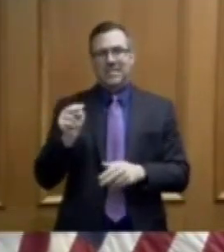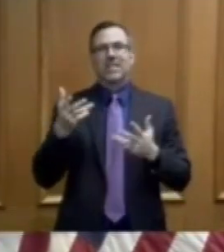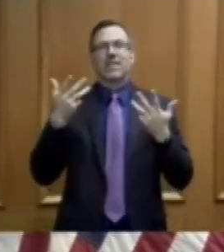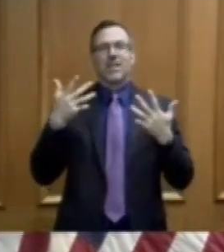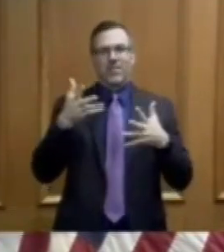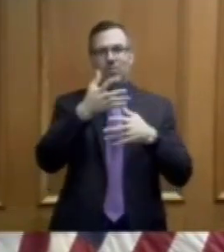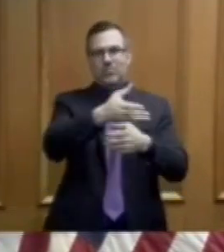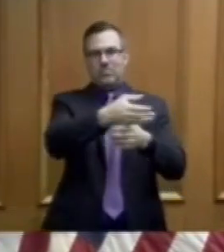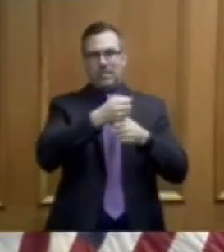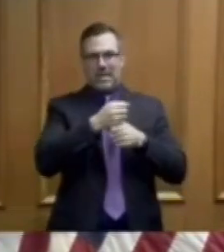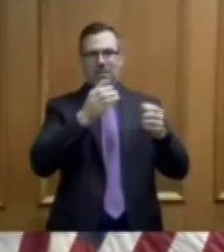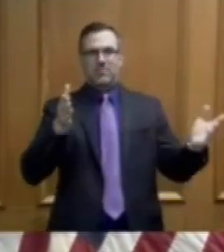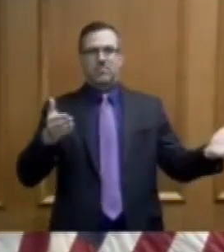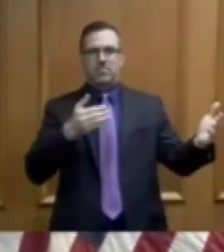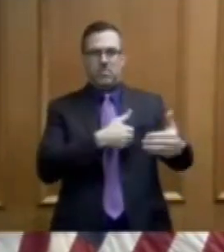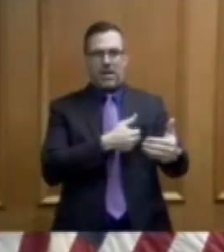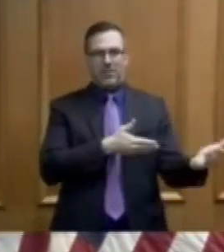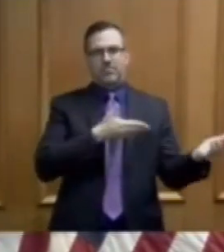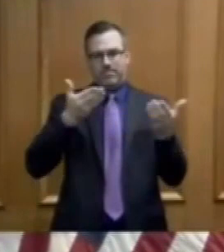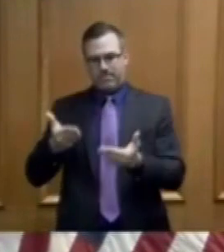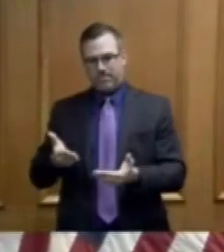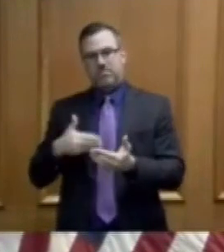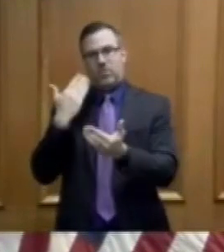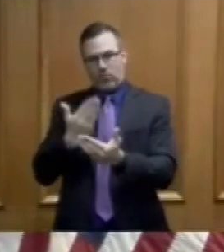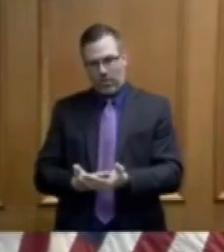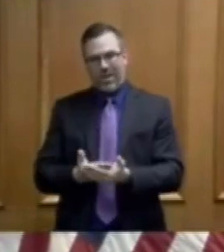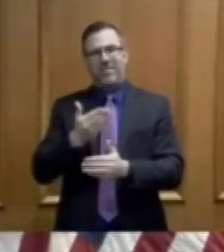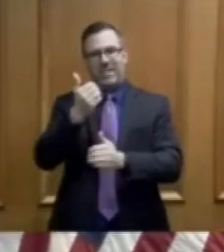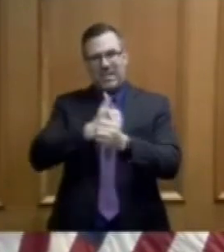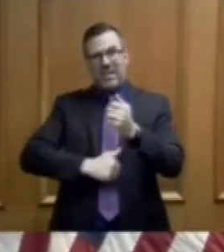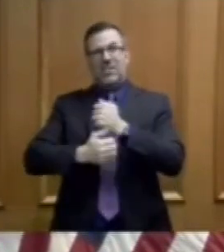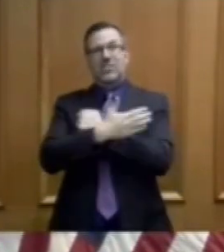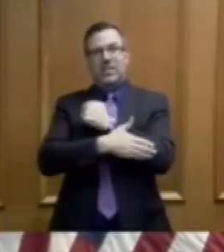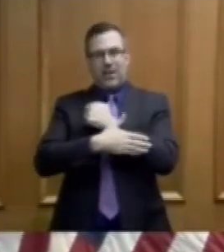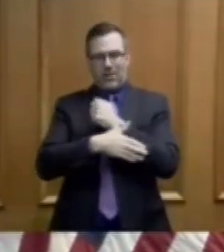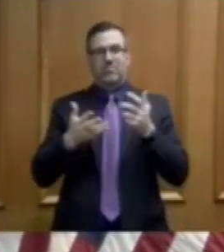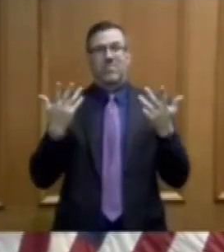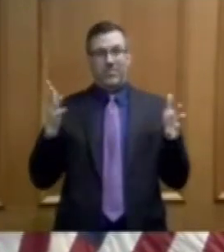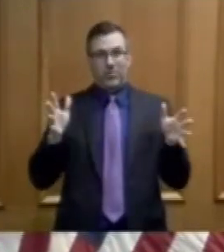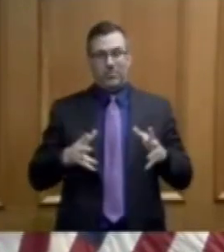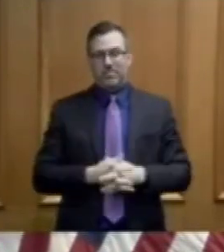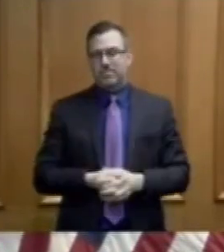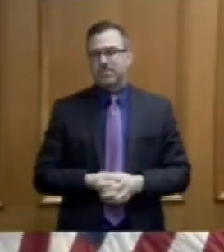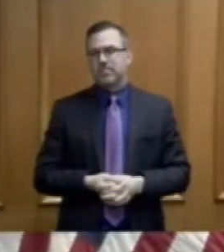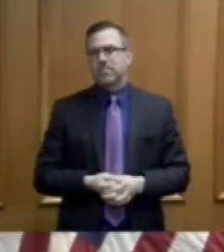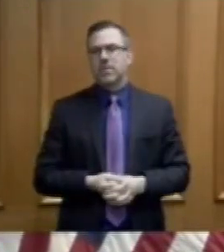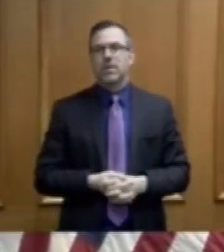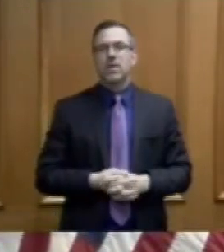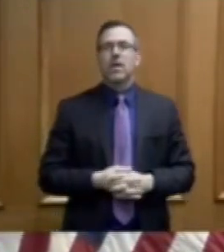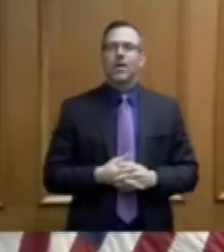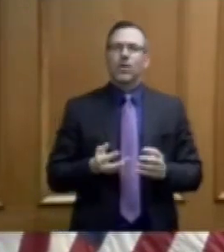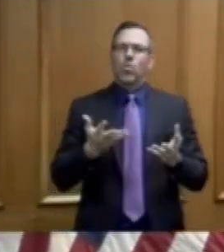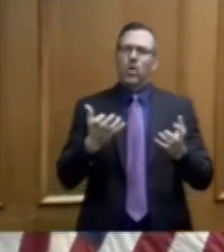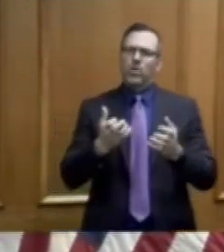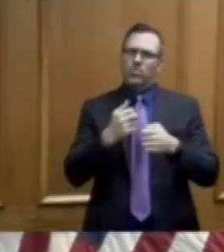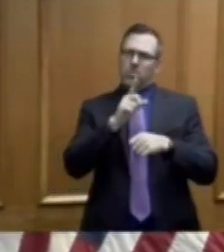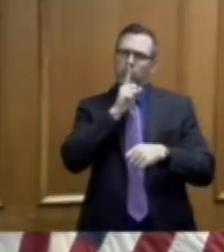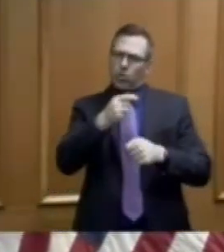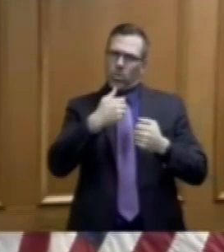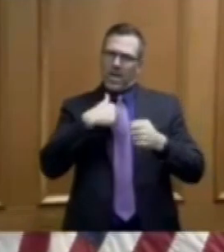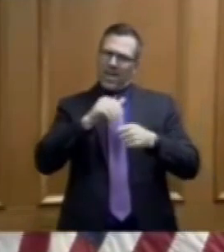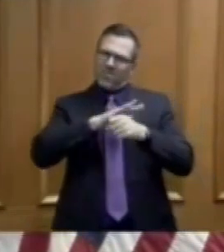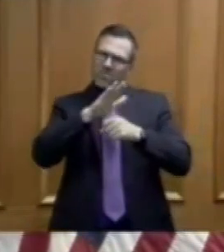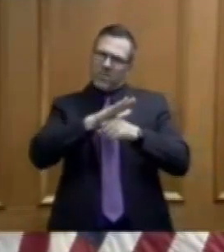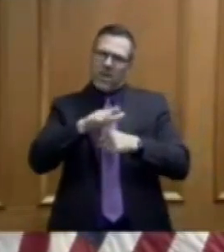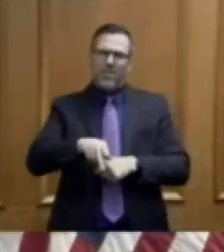Group into their region. We are not only making sure that we have sufficient PPE to meet